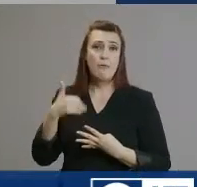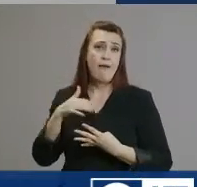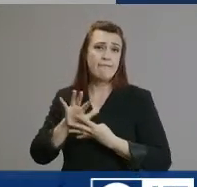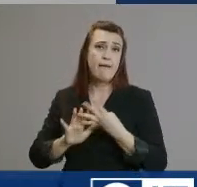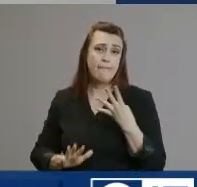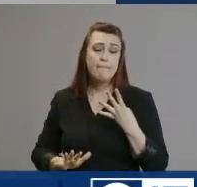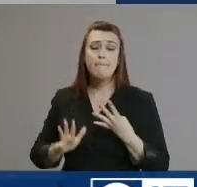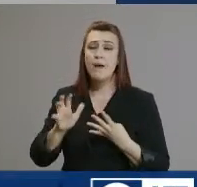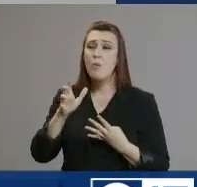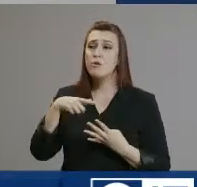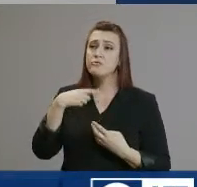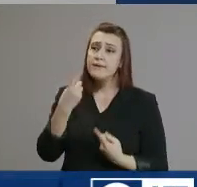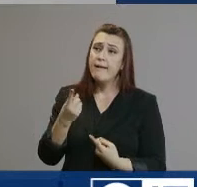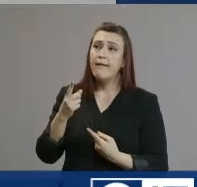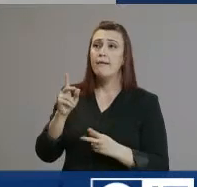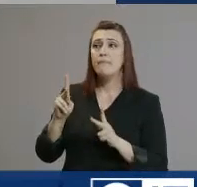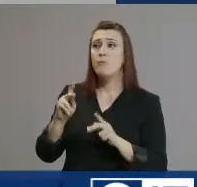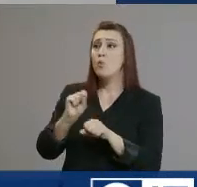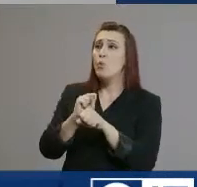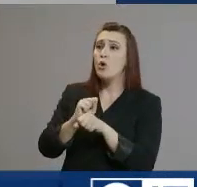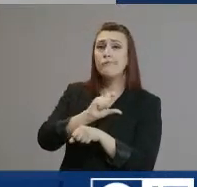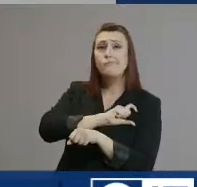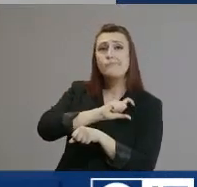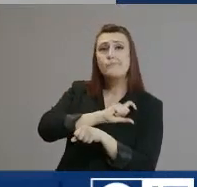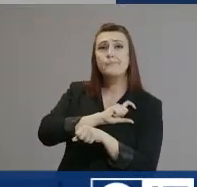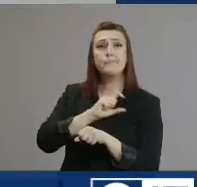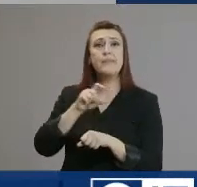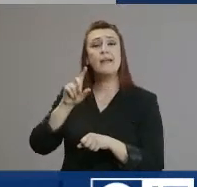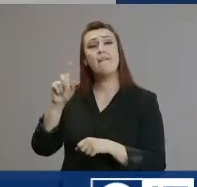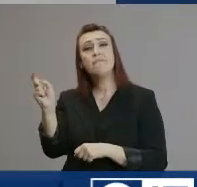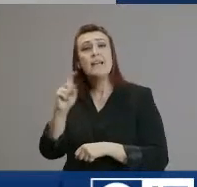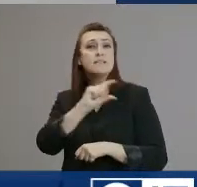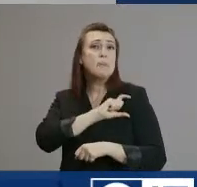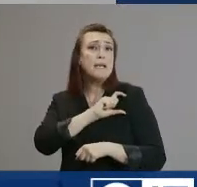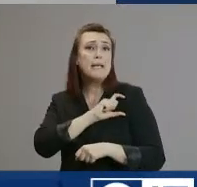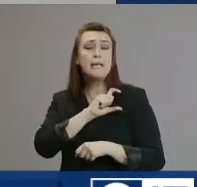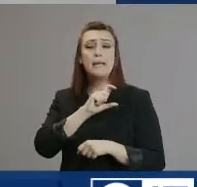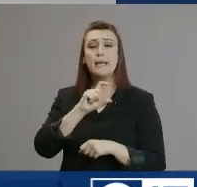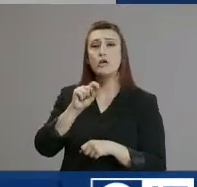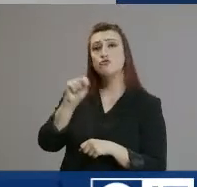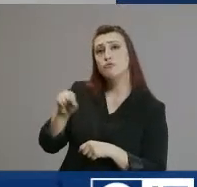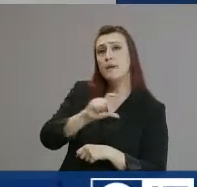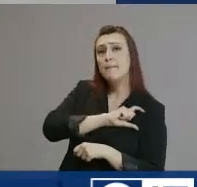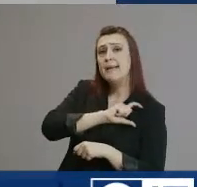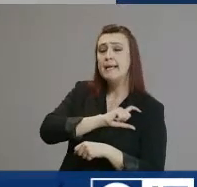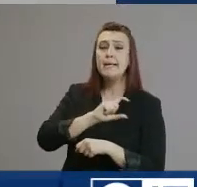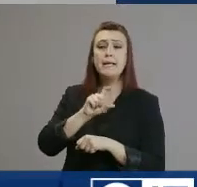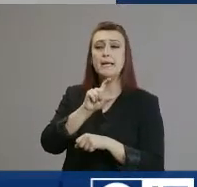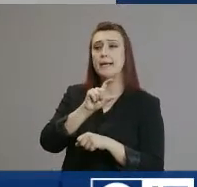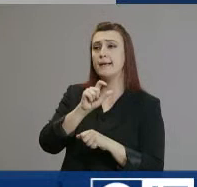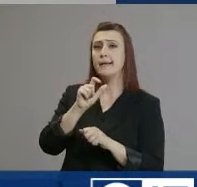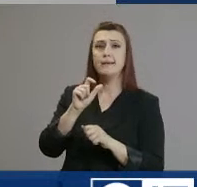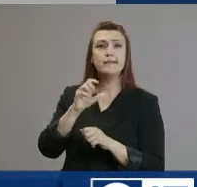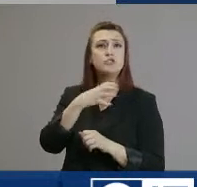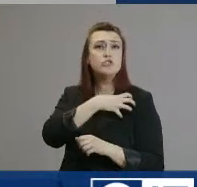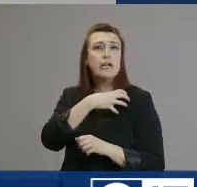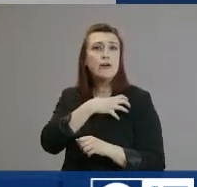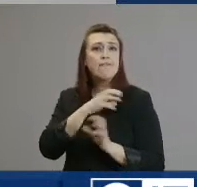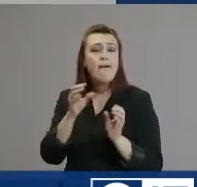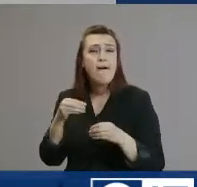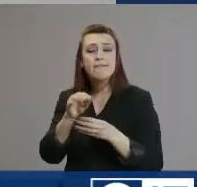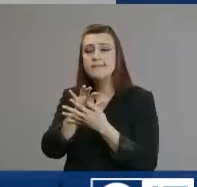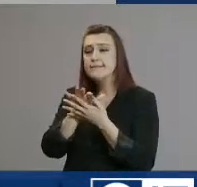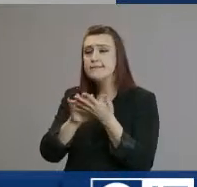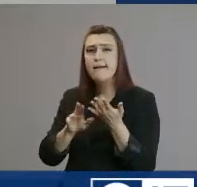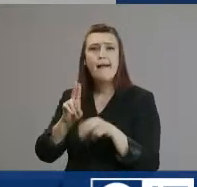law enforcement, Phoenix PD, Tucson PD, our sheriff's offices, our National Guard, along with